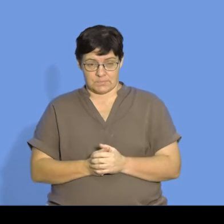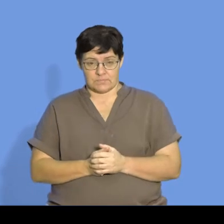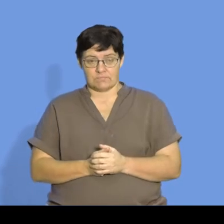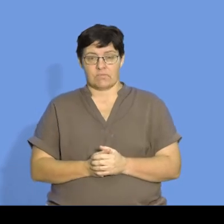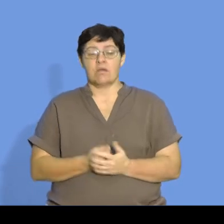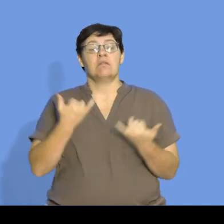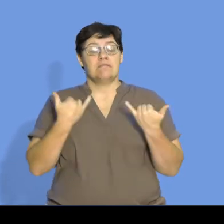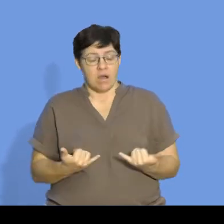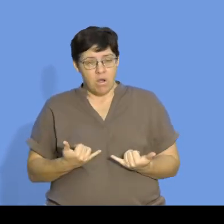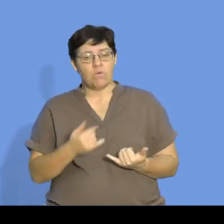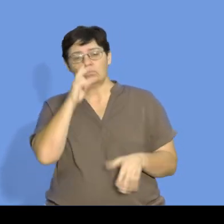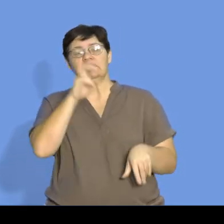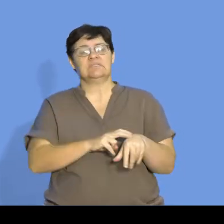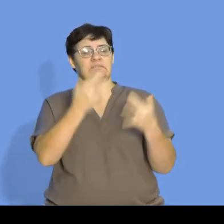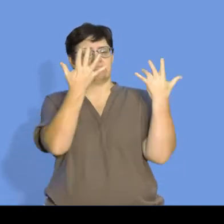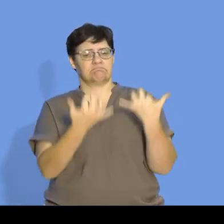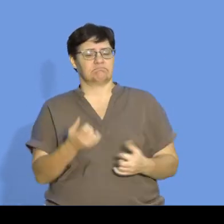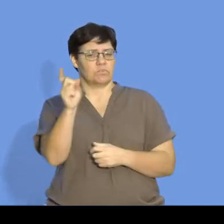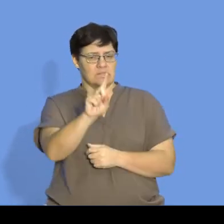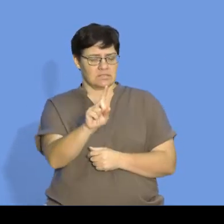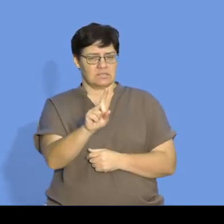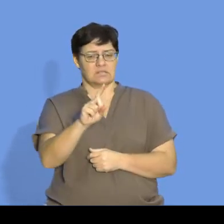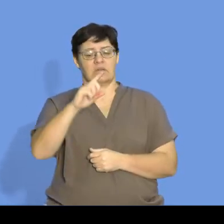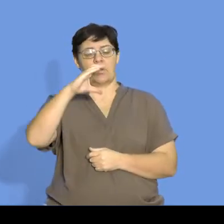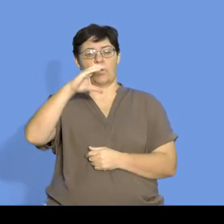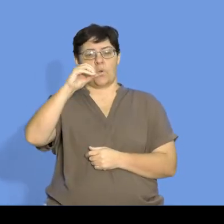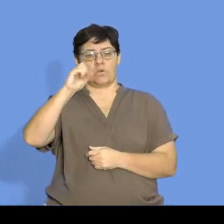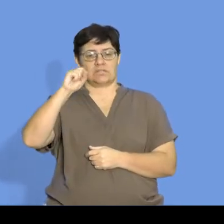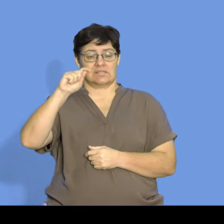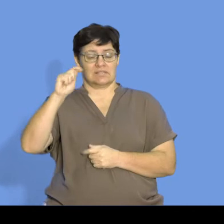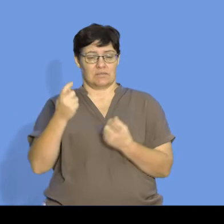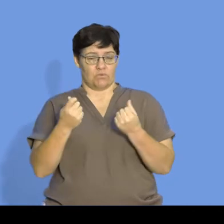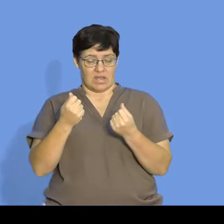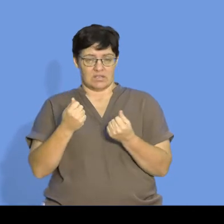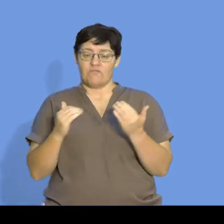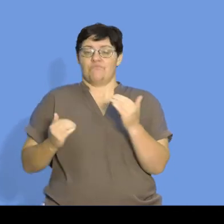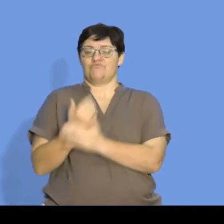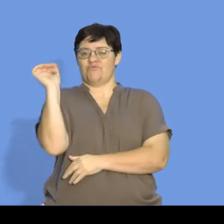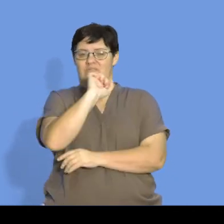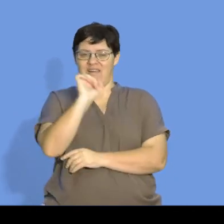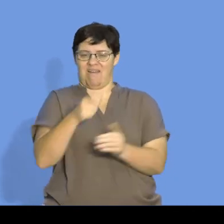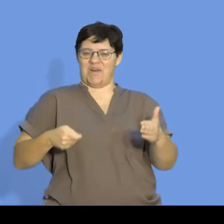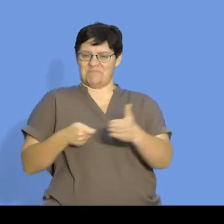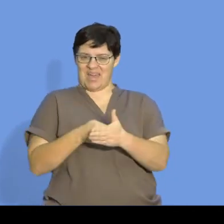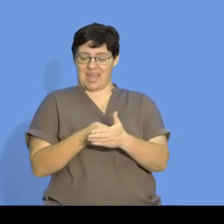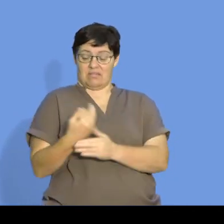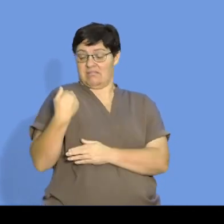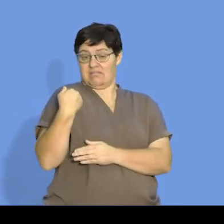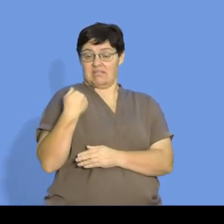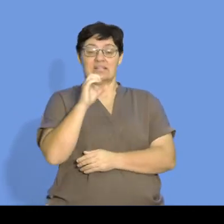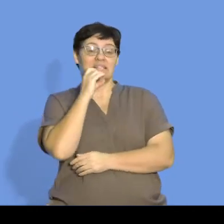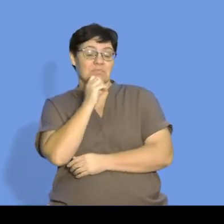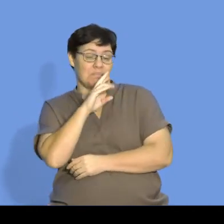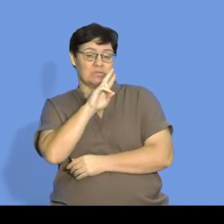You are required to calculate the cost price of the new vehicle that was purchased